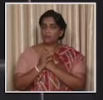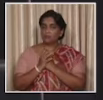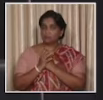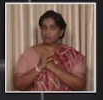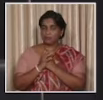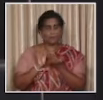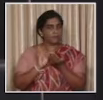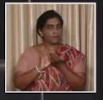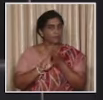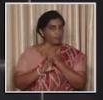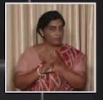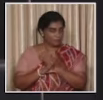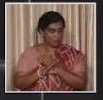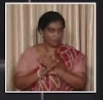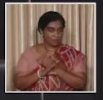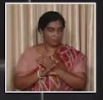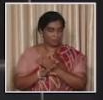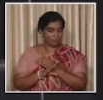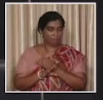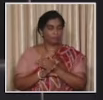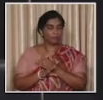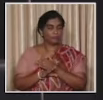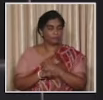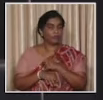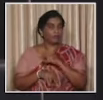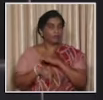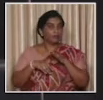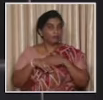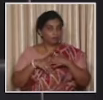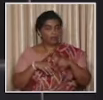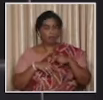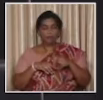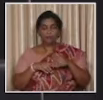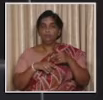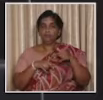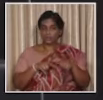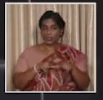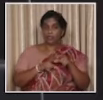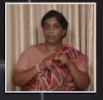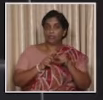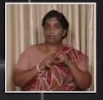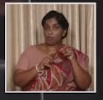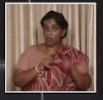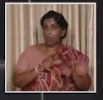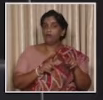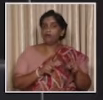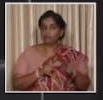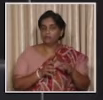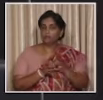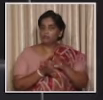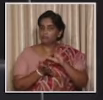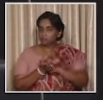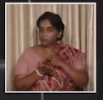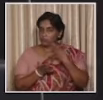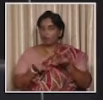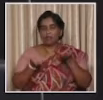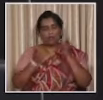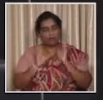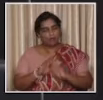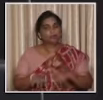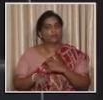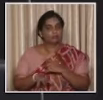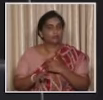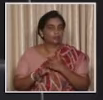Board takes a decision, but finally the general manager has to sign off. But